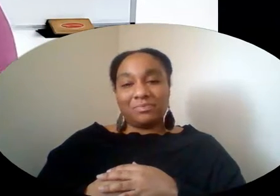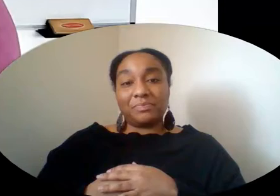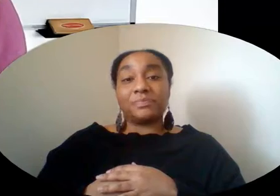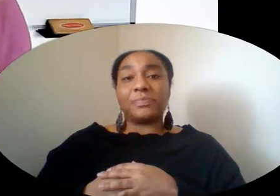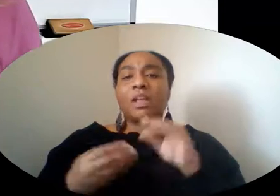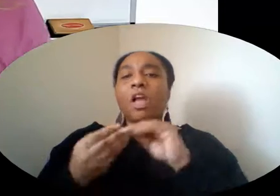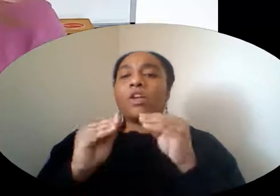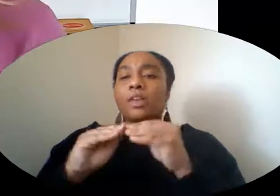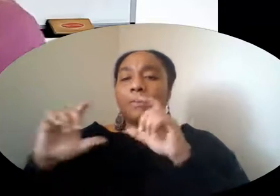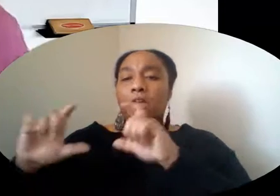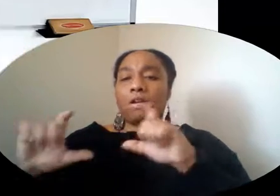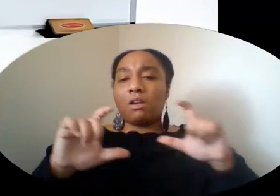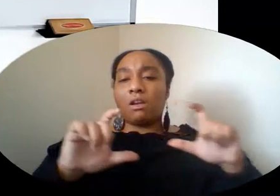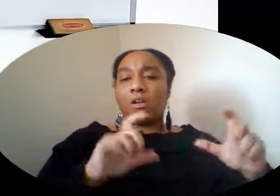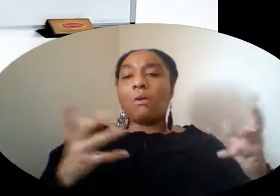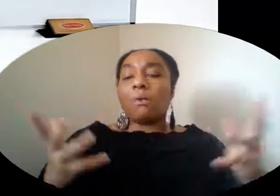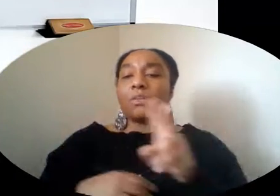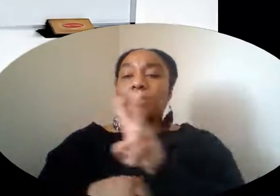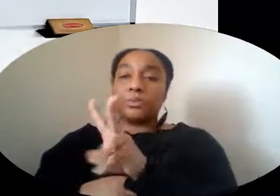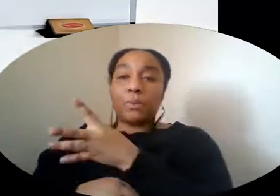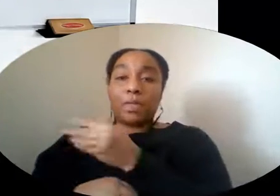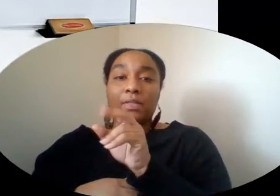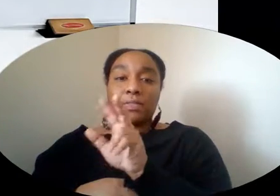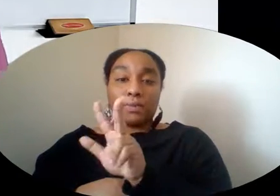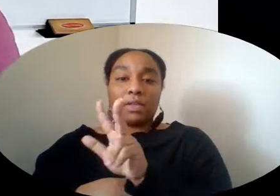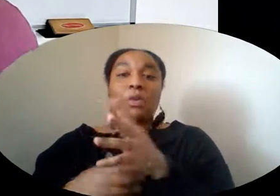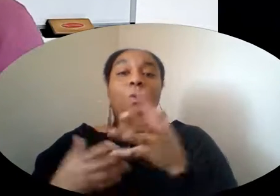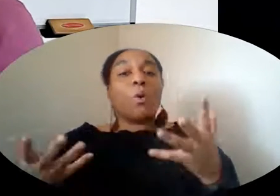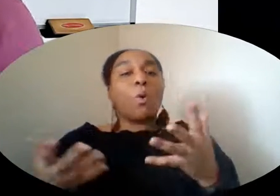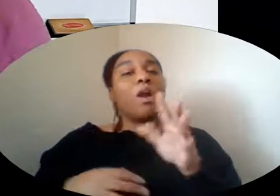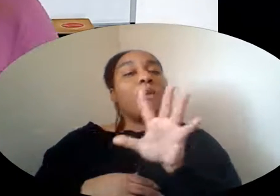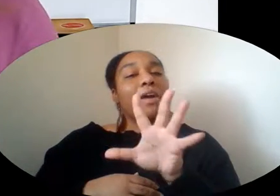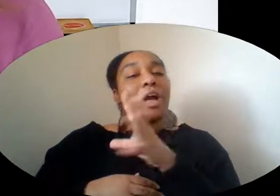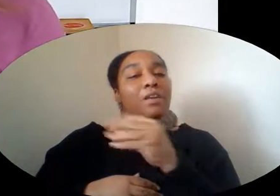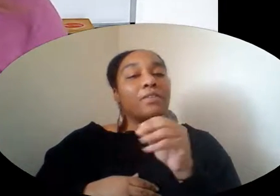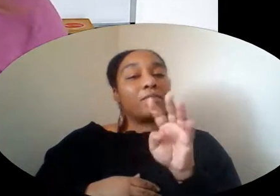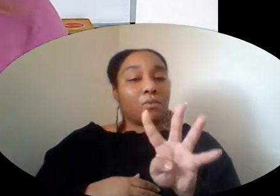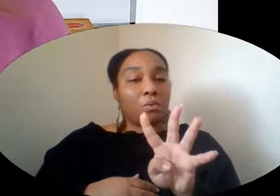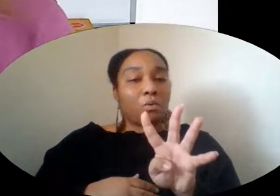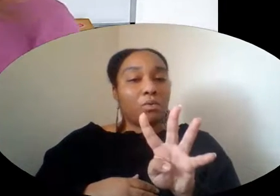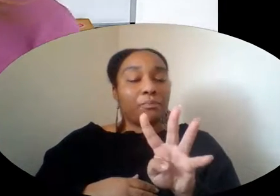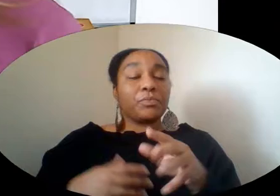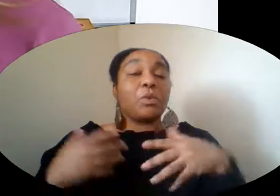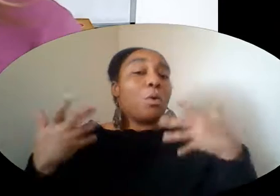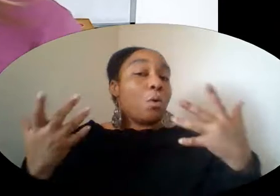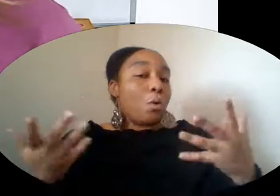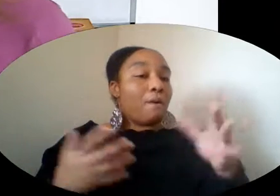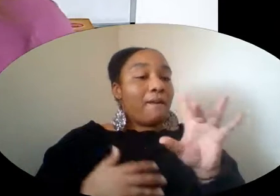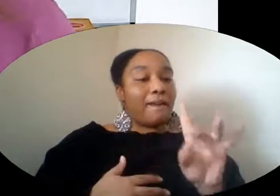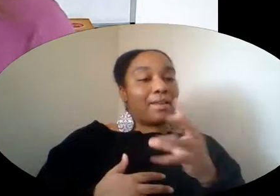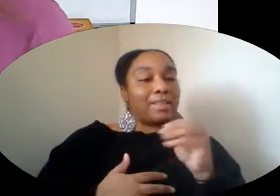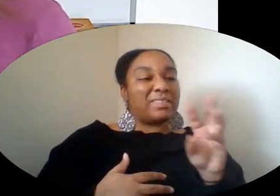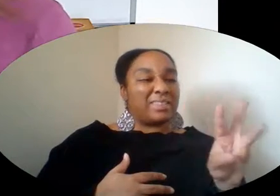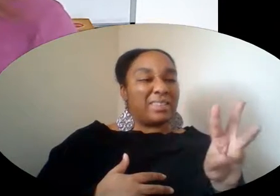our number sets are 2 and 3, or you can choose 5 and 4, or you can